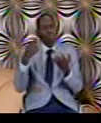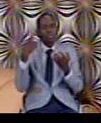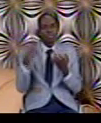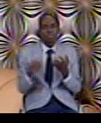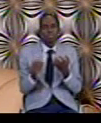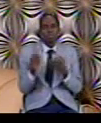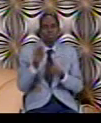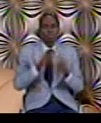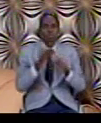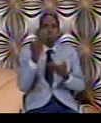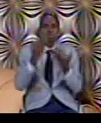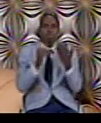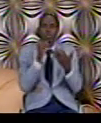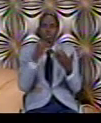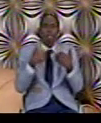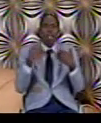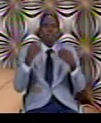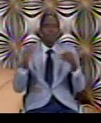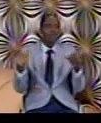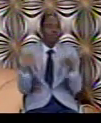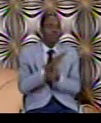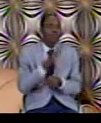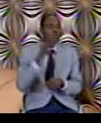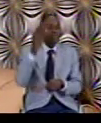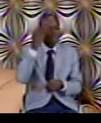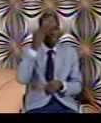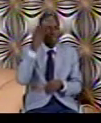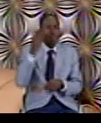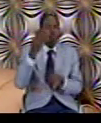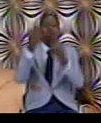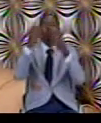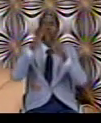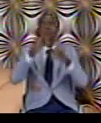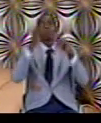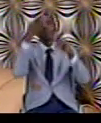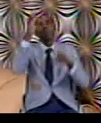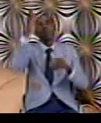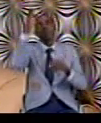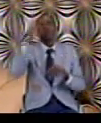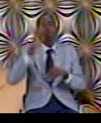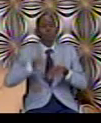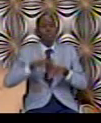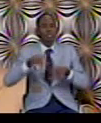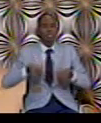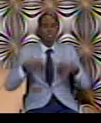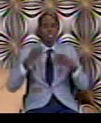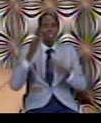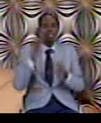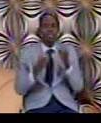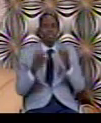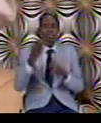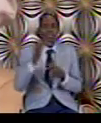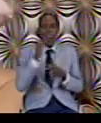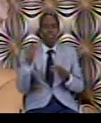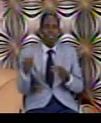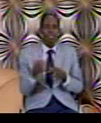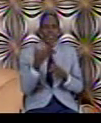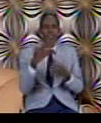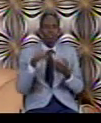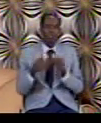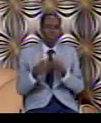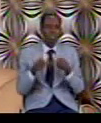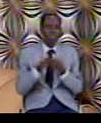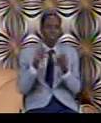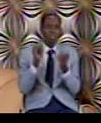have the full knowledge of the calling of God upon your life. But then when there's any contradiction like that, and Christ